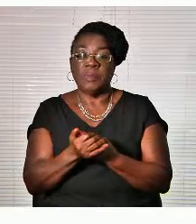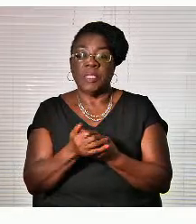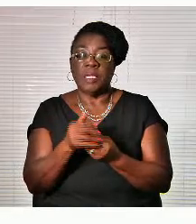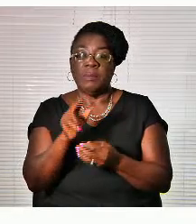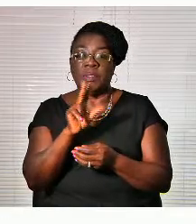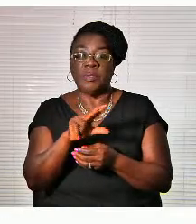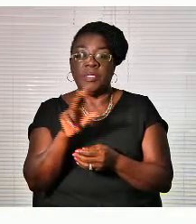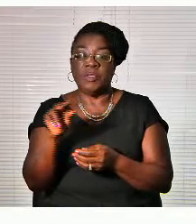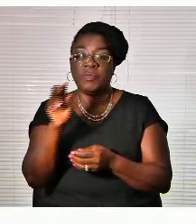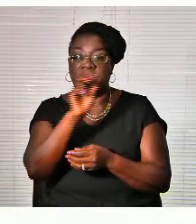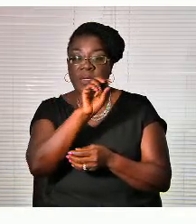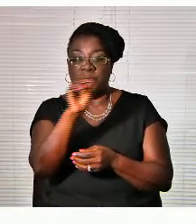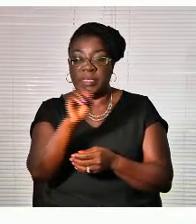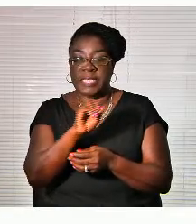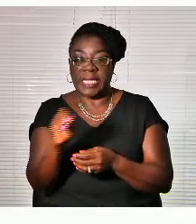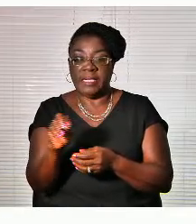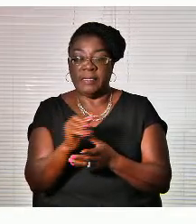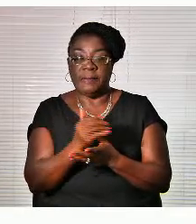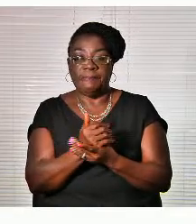23%.